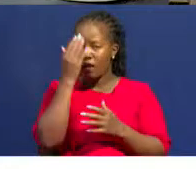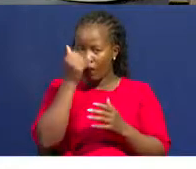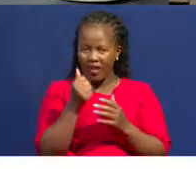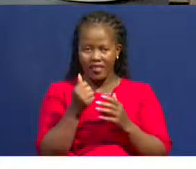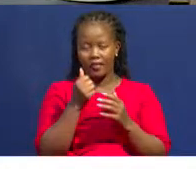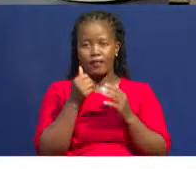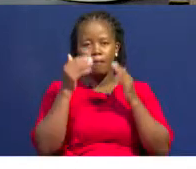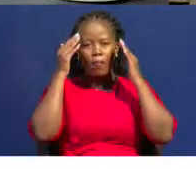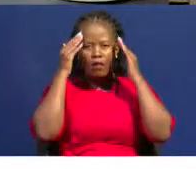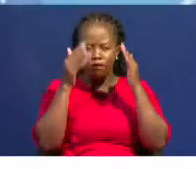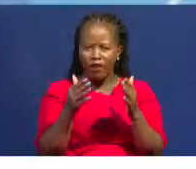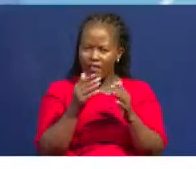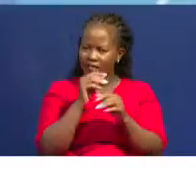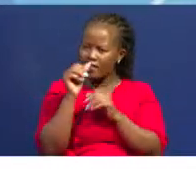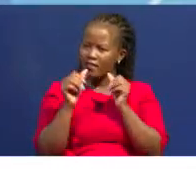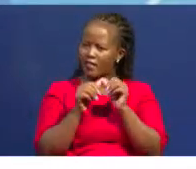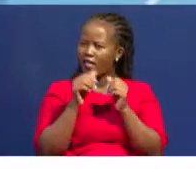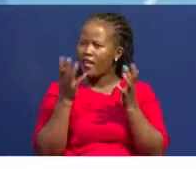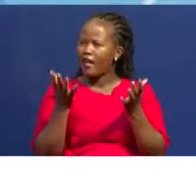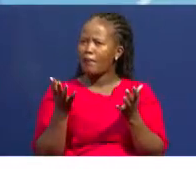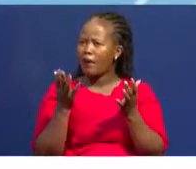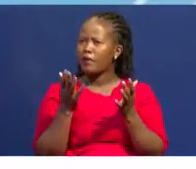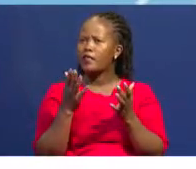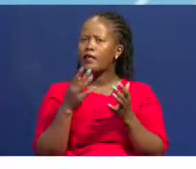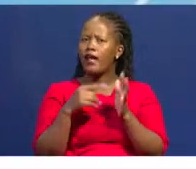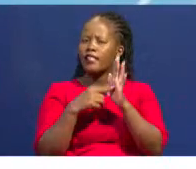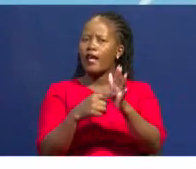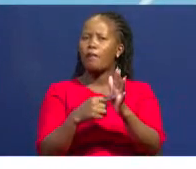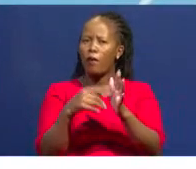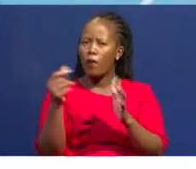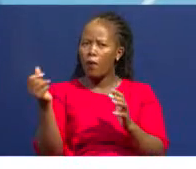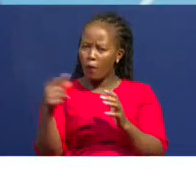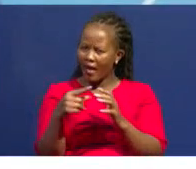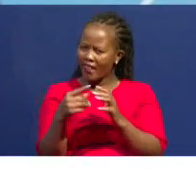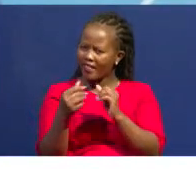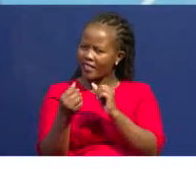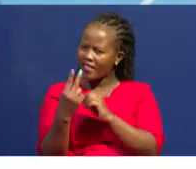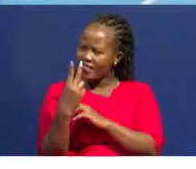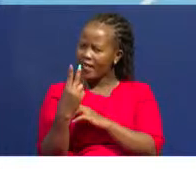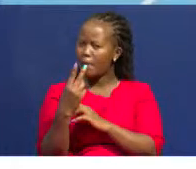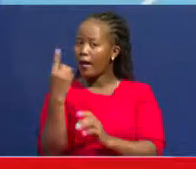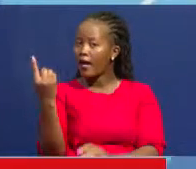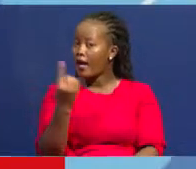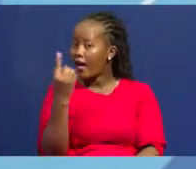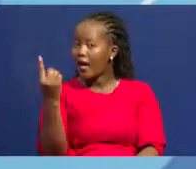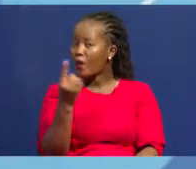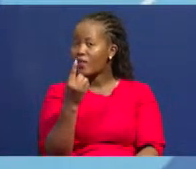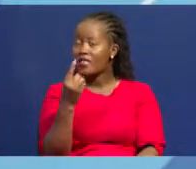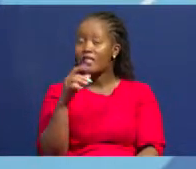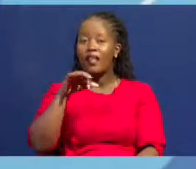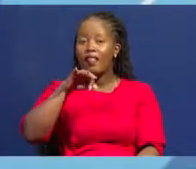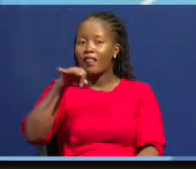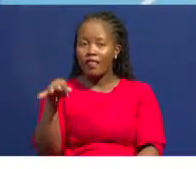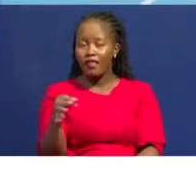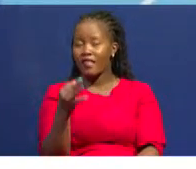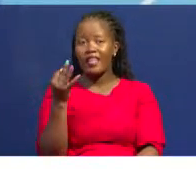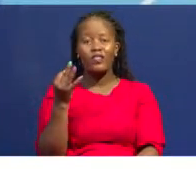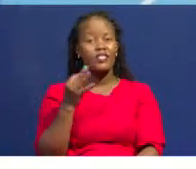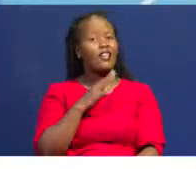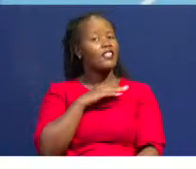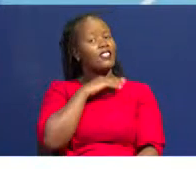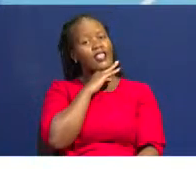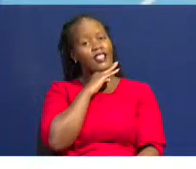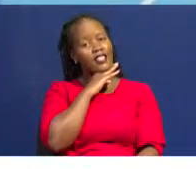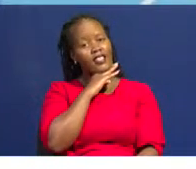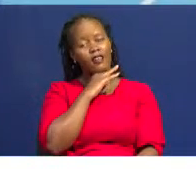at the worrying trend. I'm looking at the month of December alone. Where are we when it comes to accidents? 3,000 lives every year. Even you are